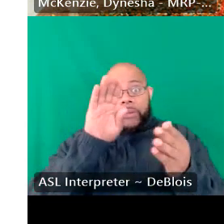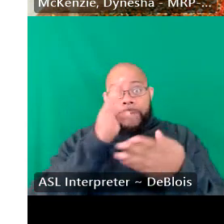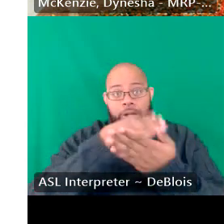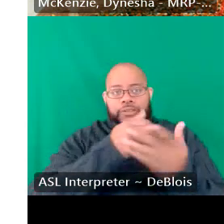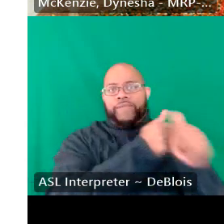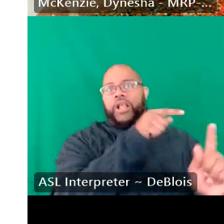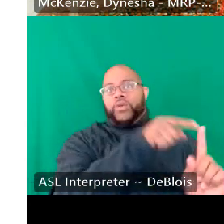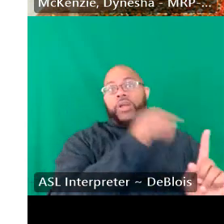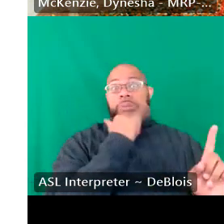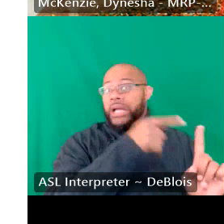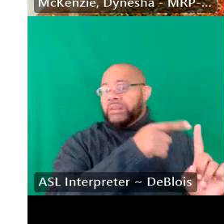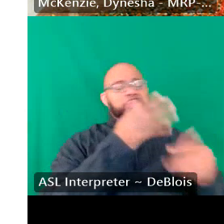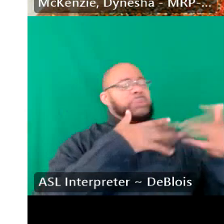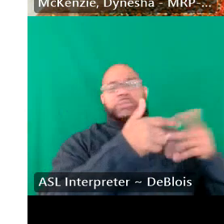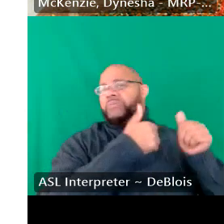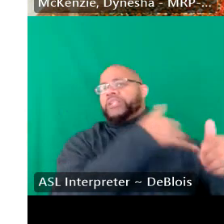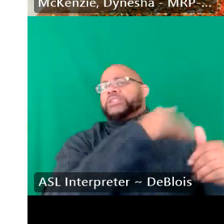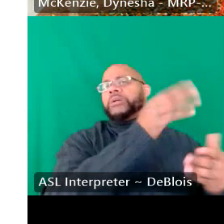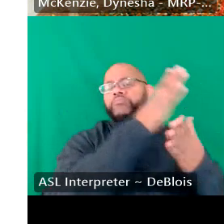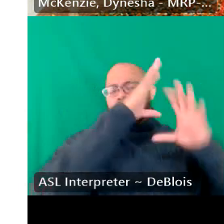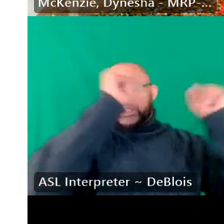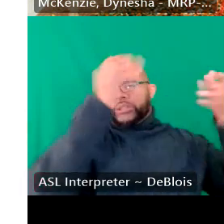the budget.